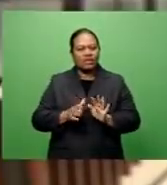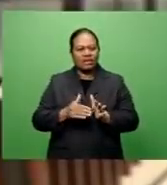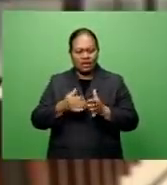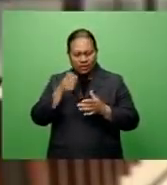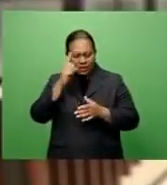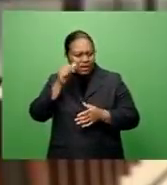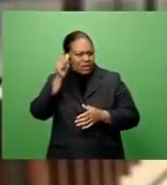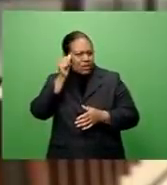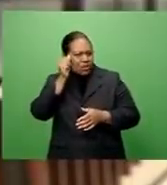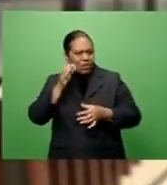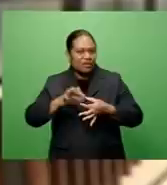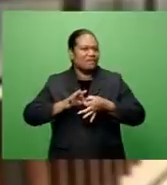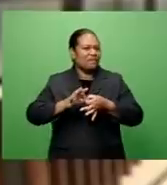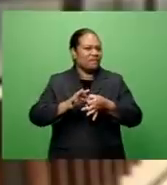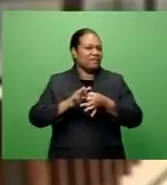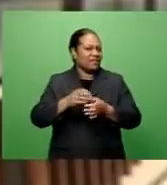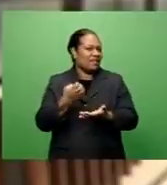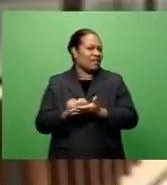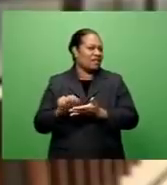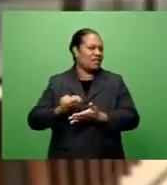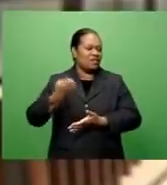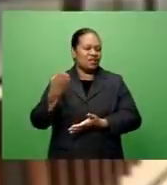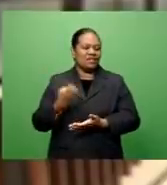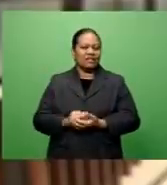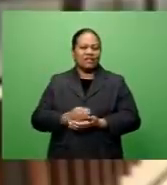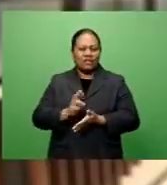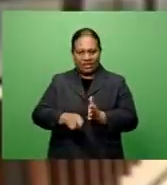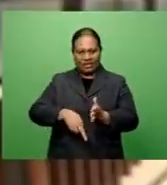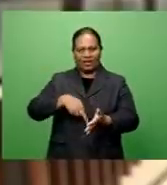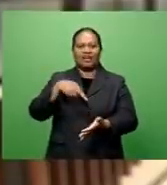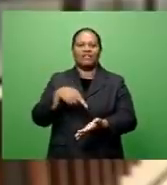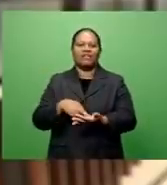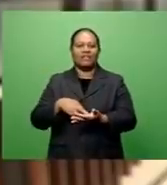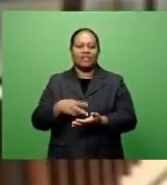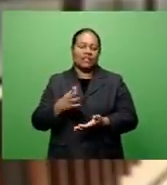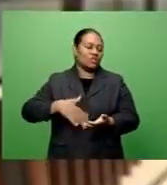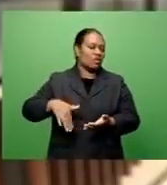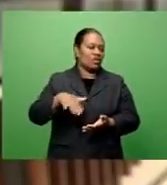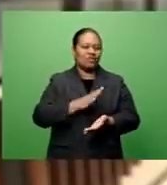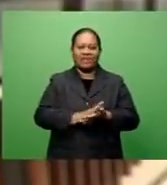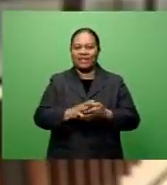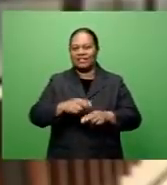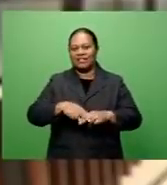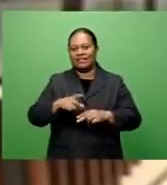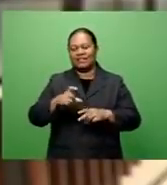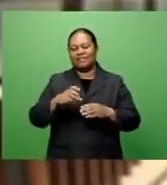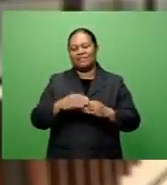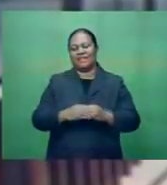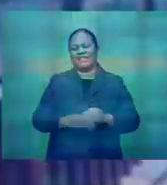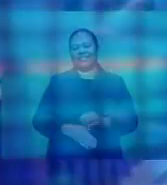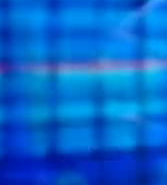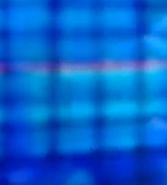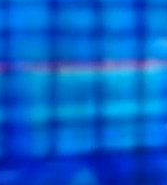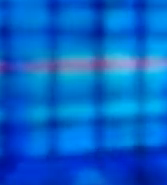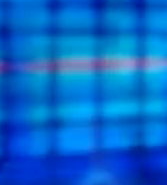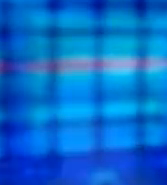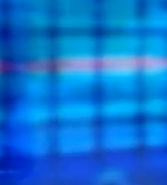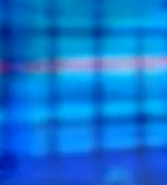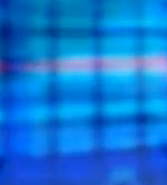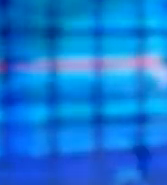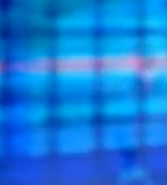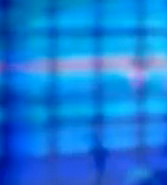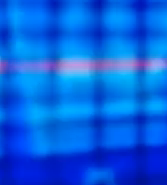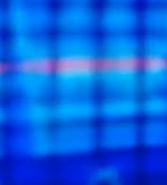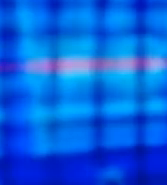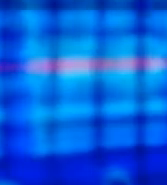gauge the relative progress of economic recovery. That's all for now from HFC Bank, Finaka. Here